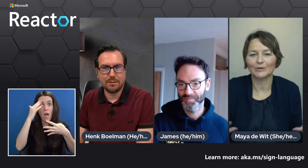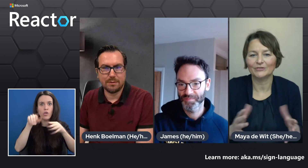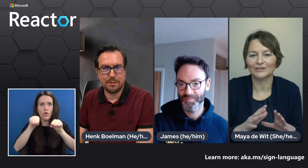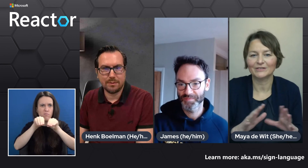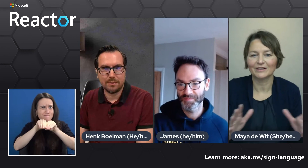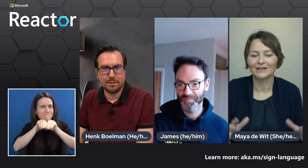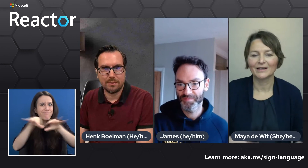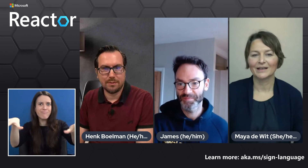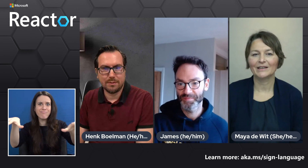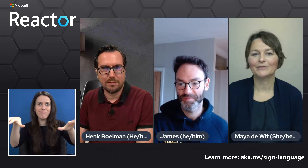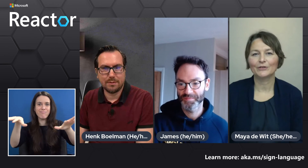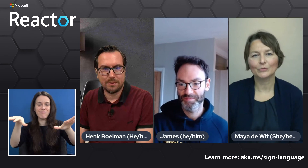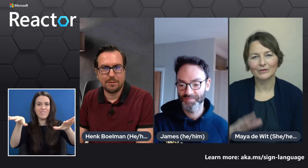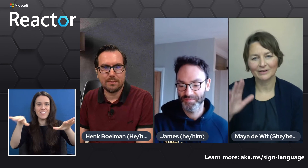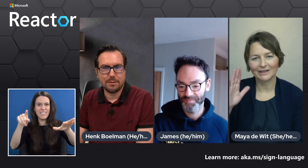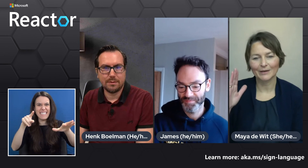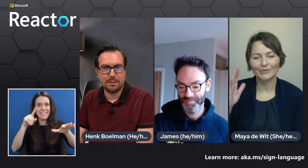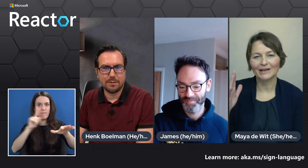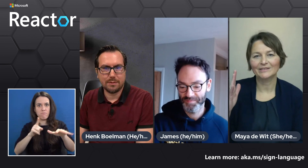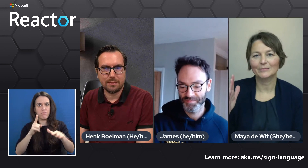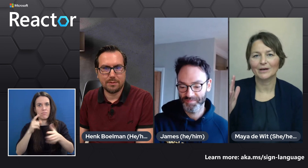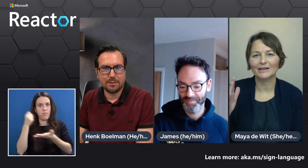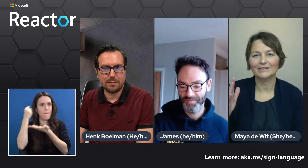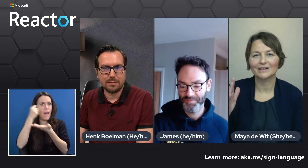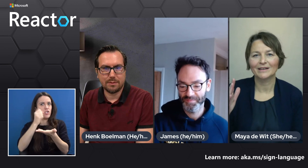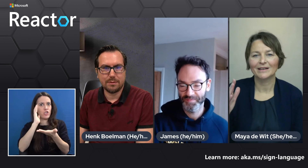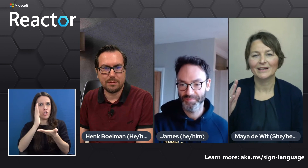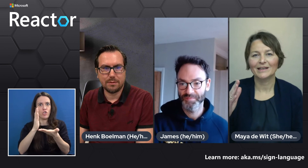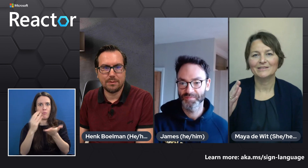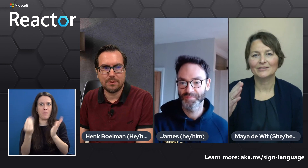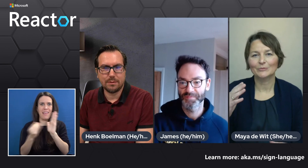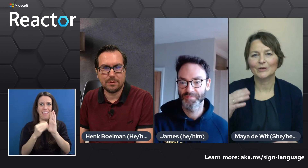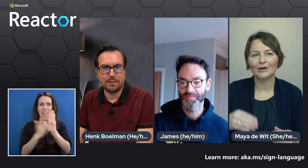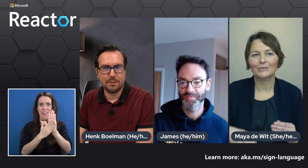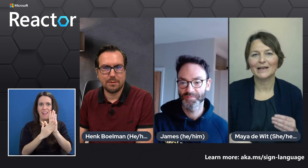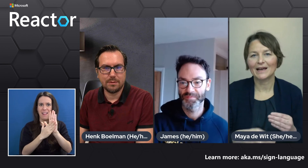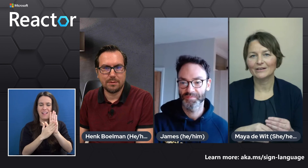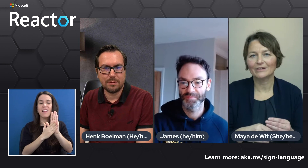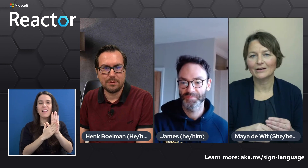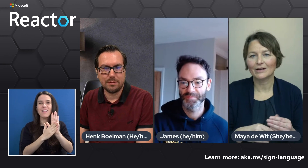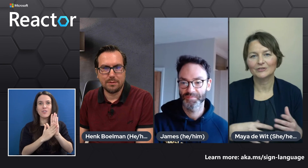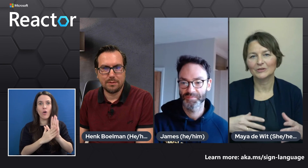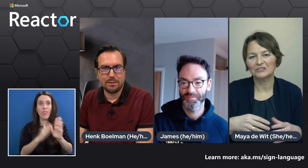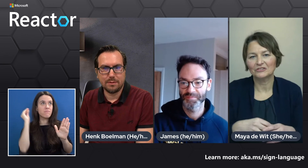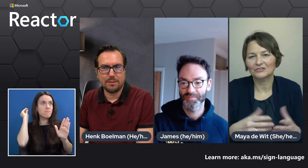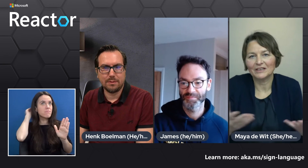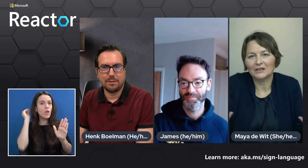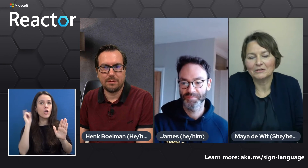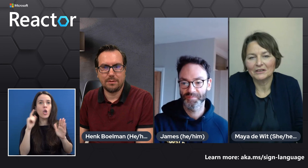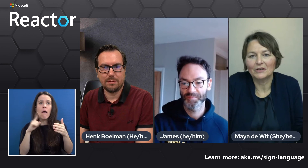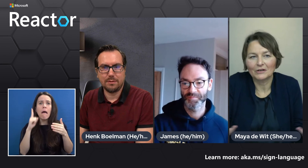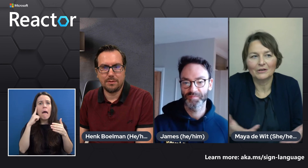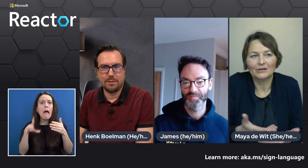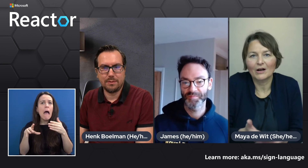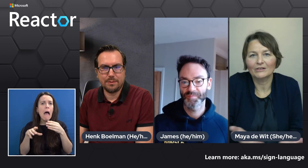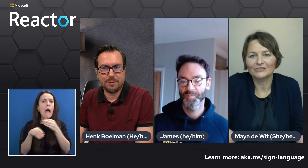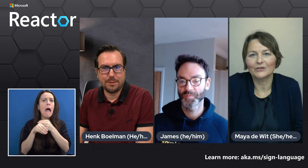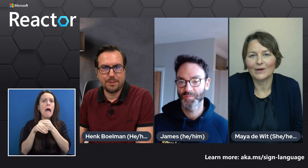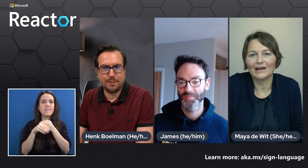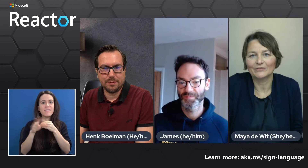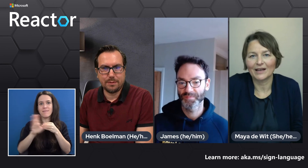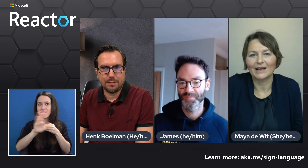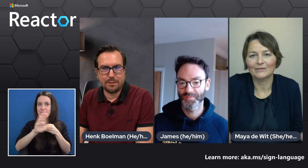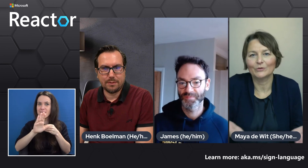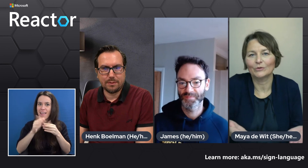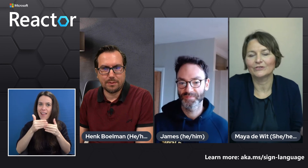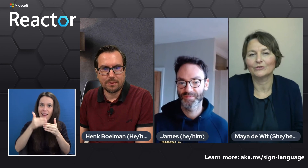event budget. And if you keep that in mind, it doesn't become an add-on cost, but it's just a cost that you